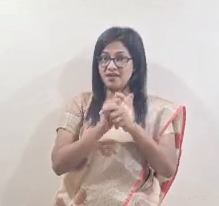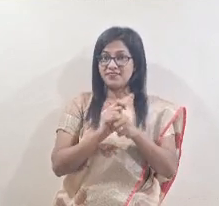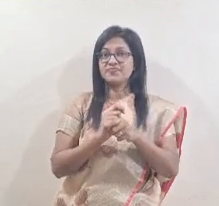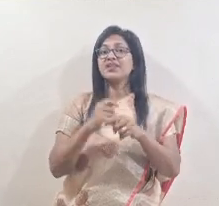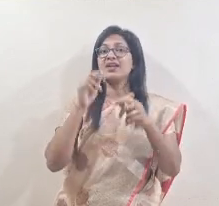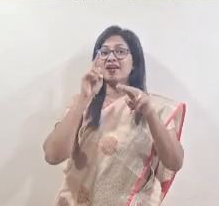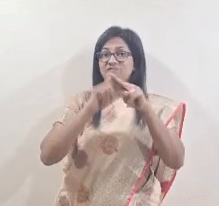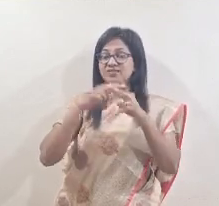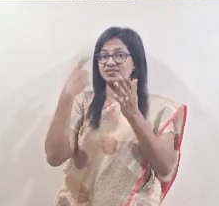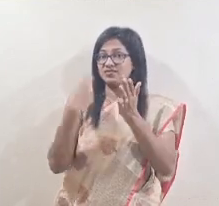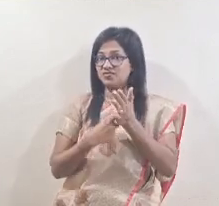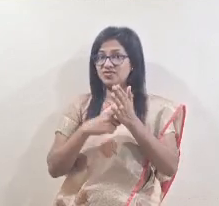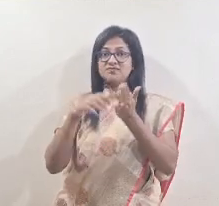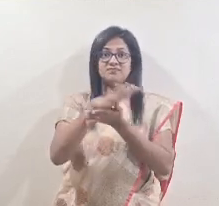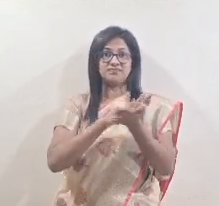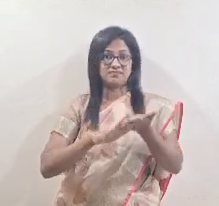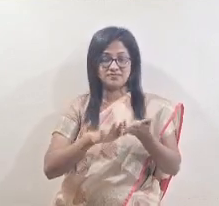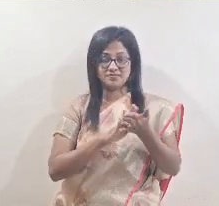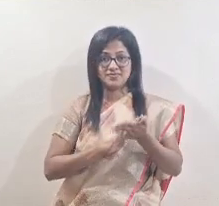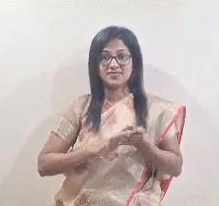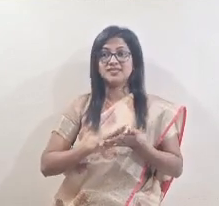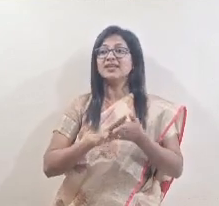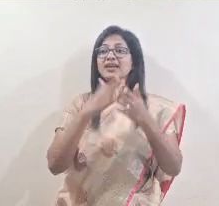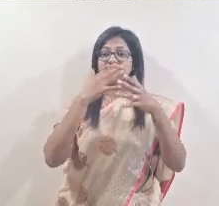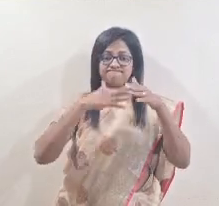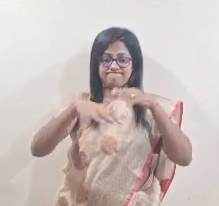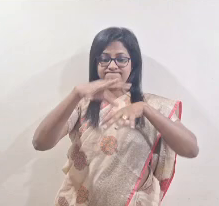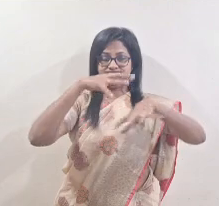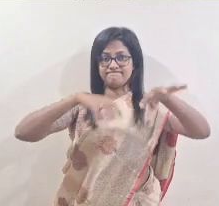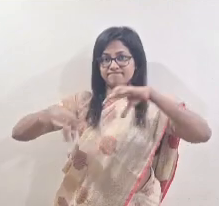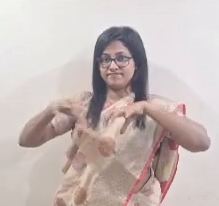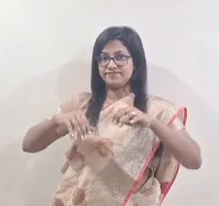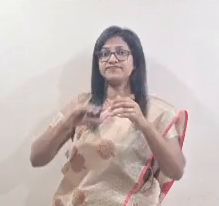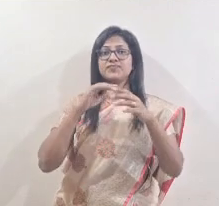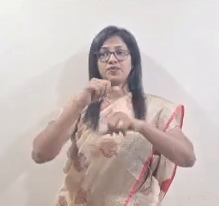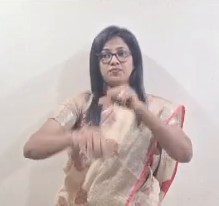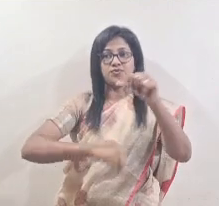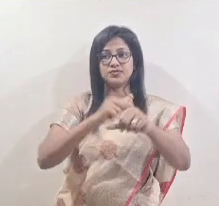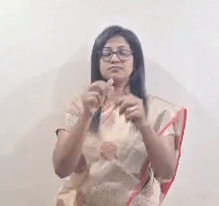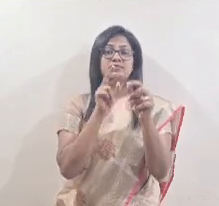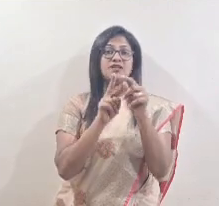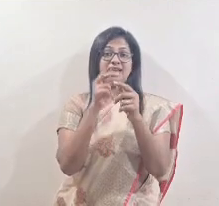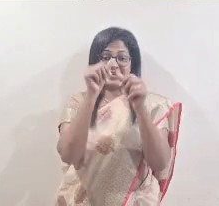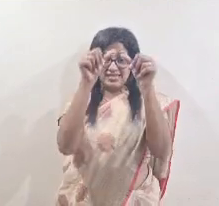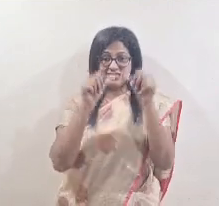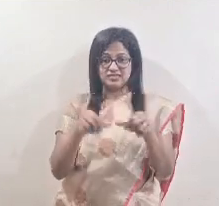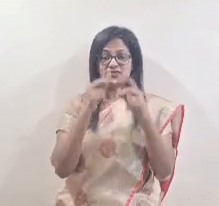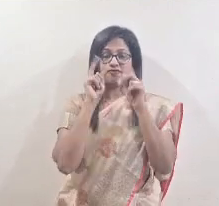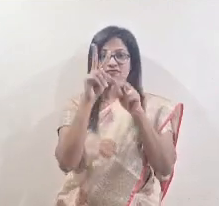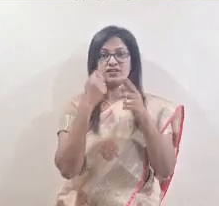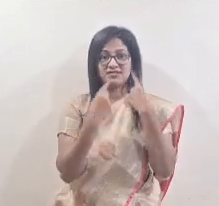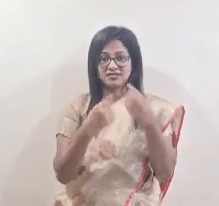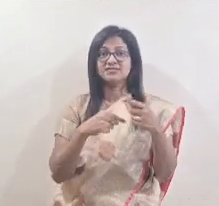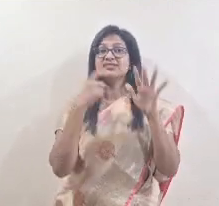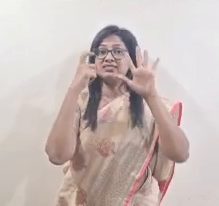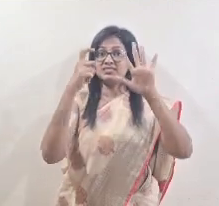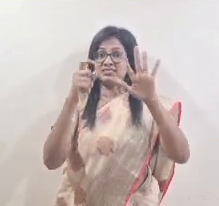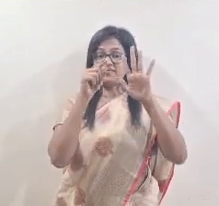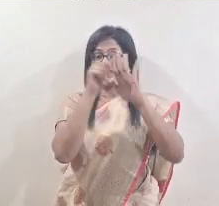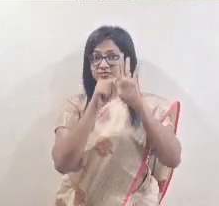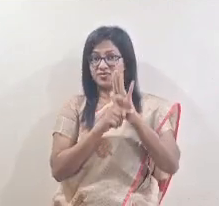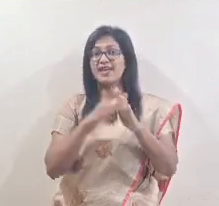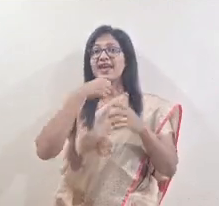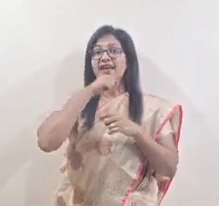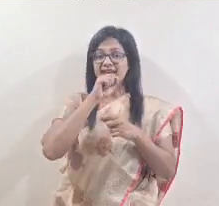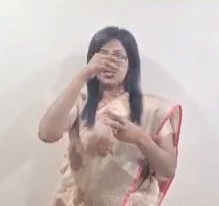rule base formation, and finally defuzzification process or validation of the result. So I had 7 parameters, which were